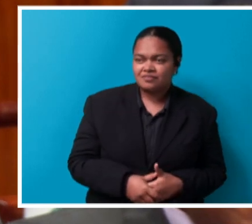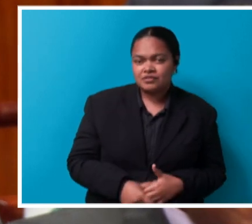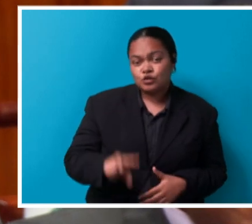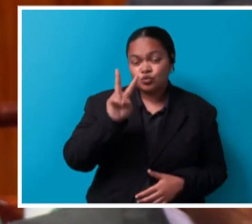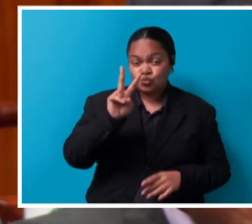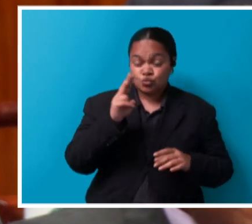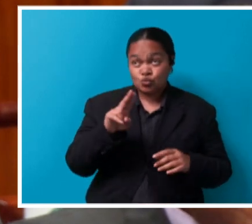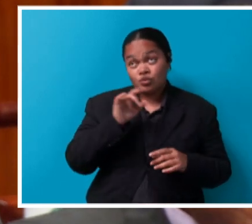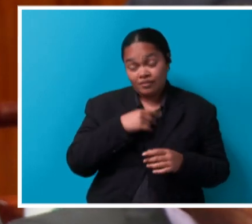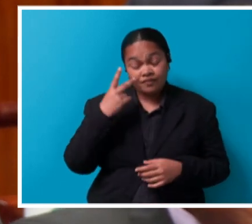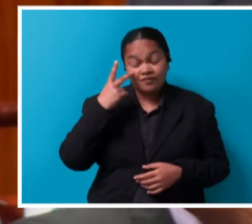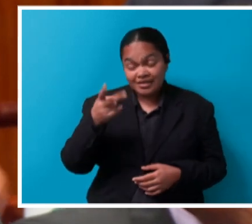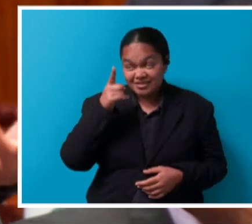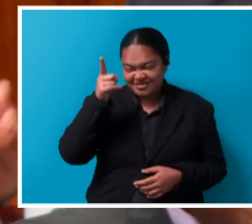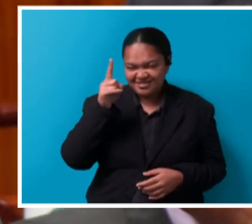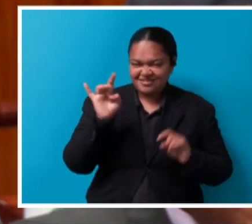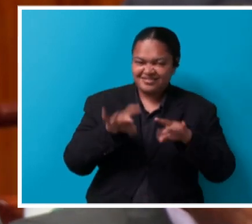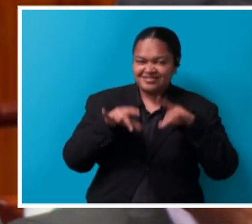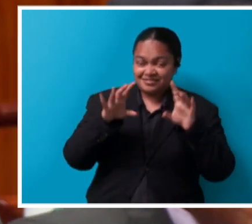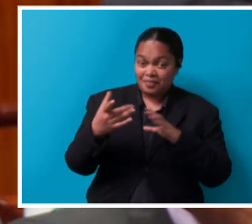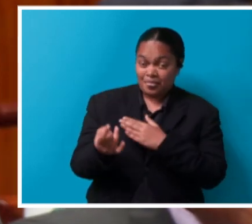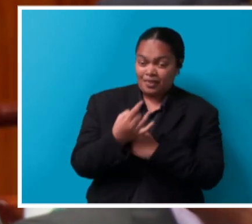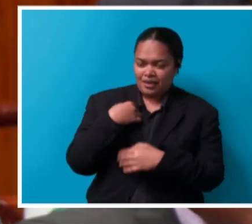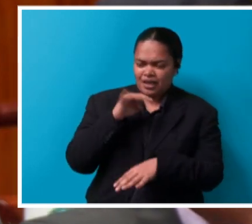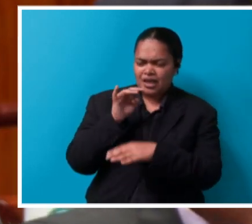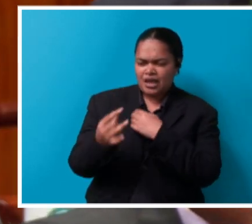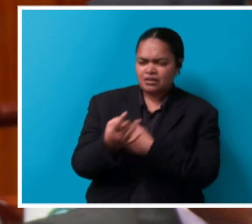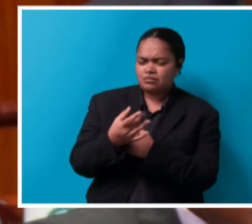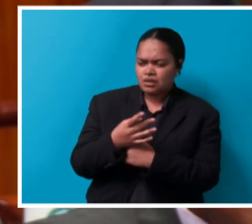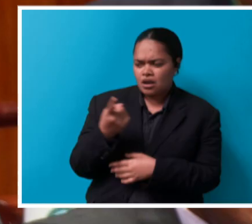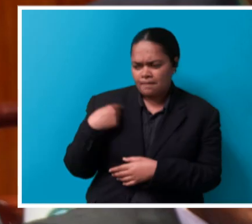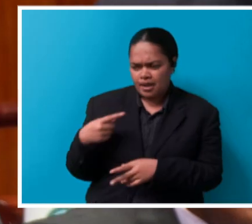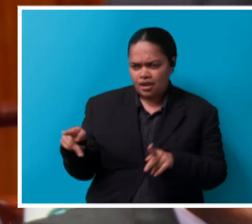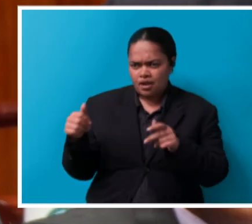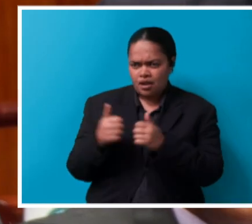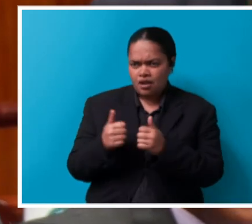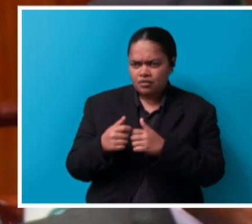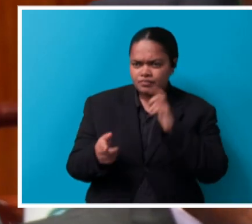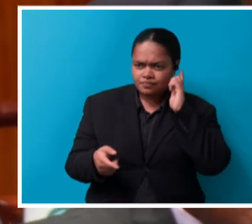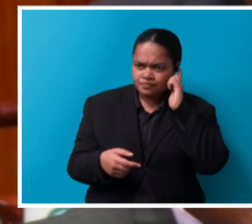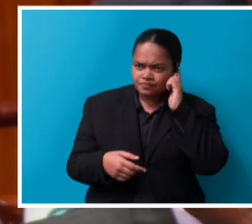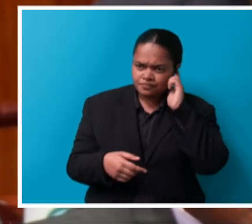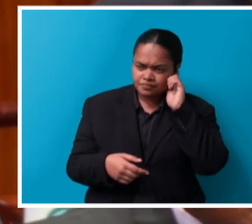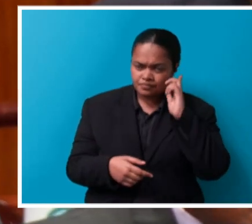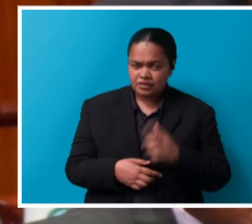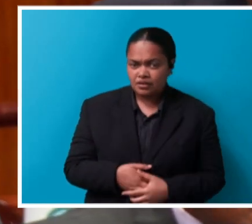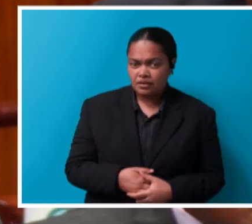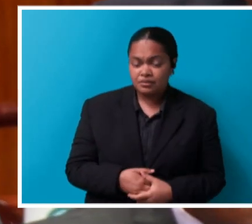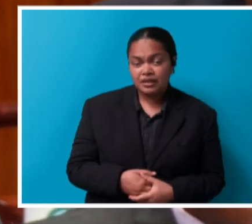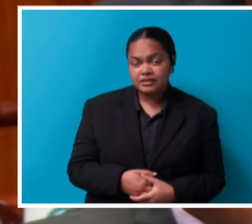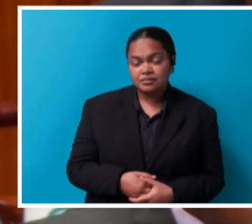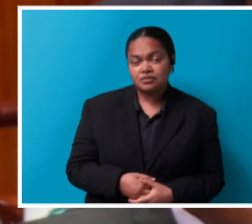Australia, I was advised by my counterpart that the Australian government had